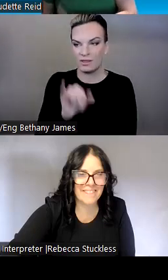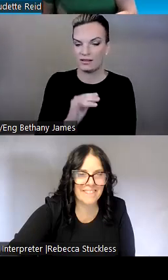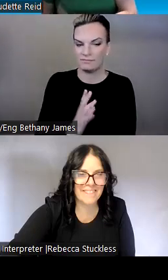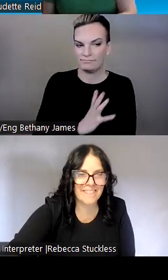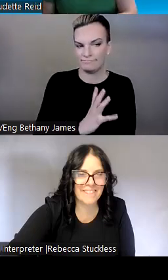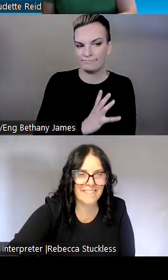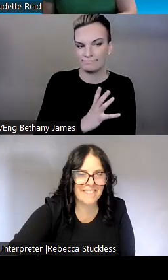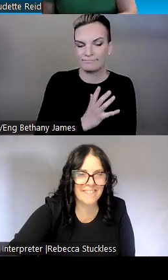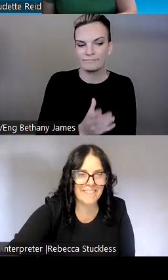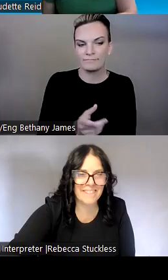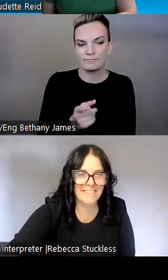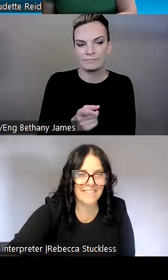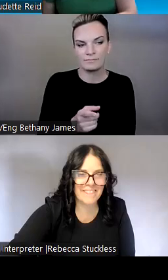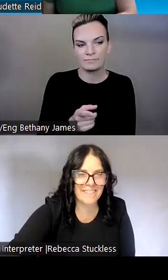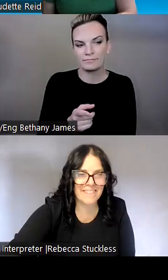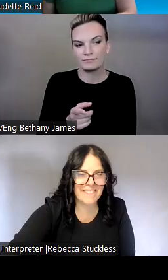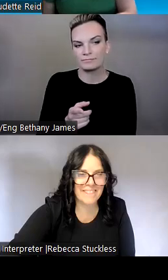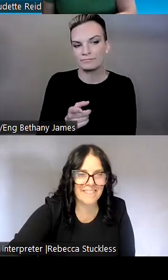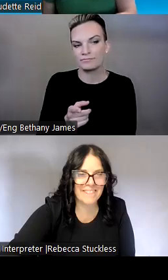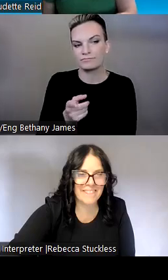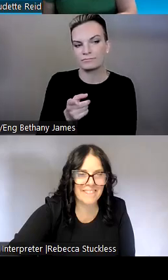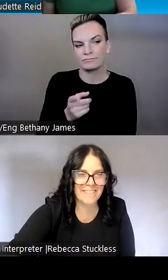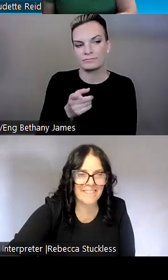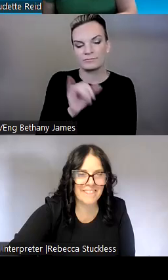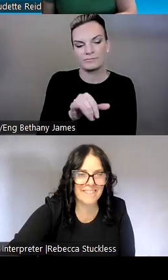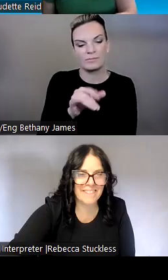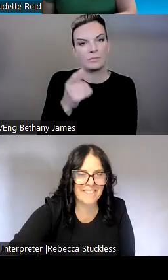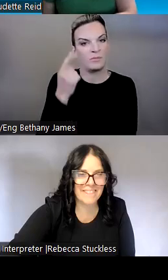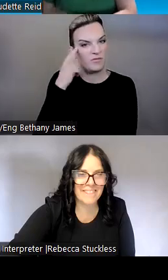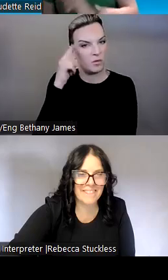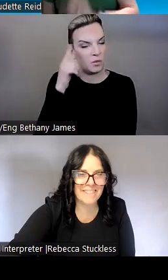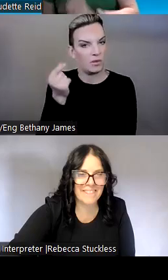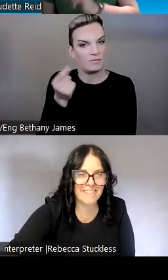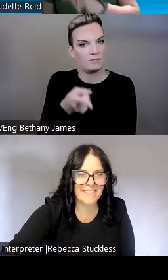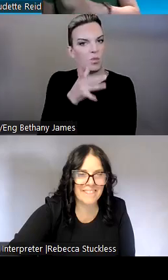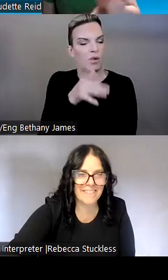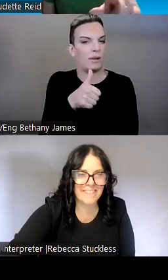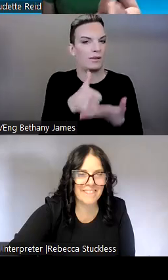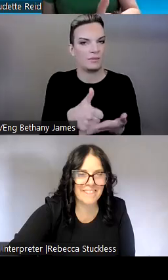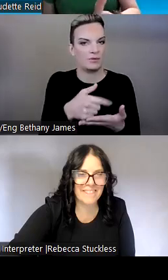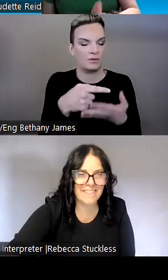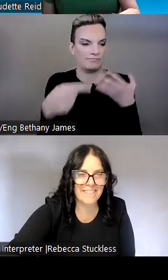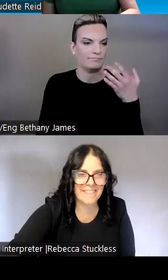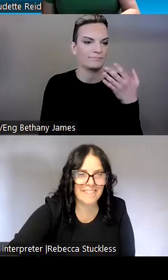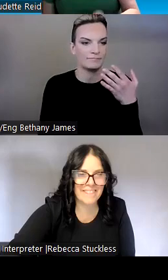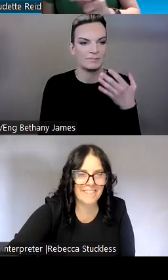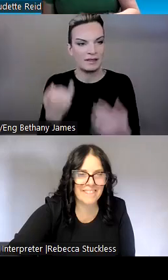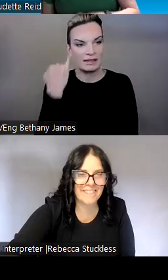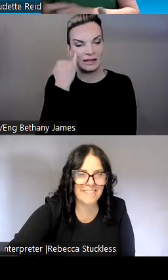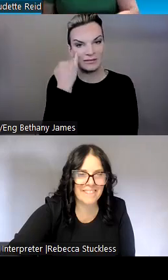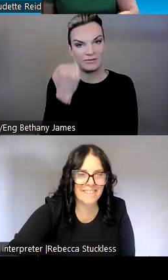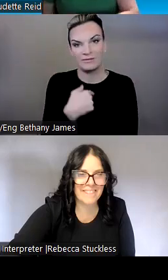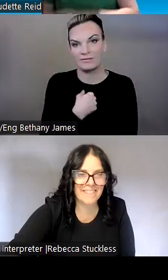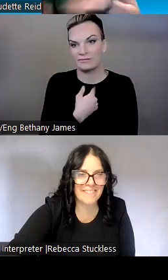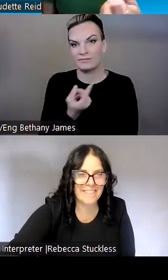people have some idea of what it is. It helps you with all kinds of things. You also can, if someone can't speak, to